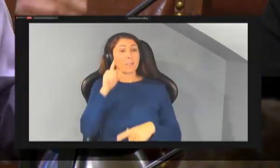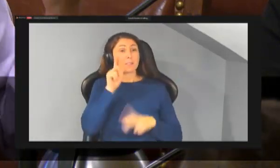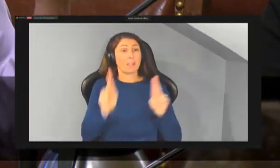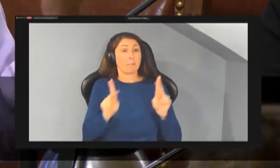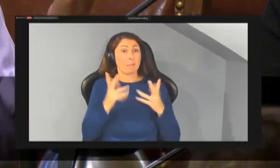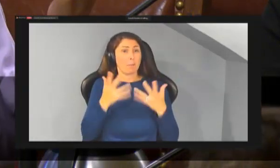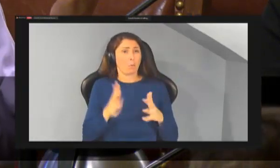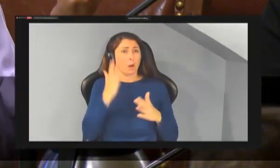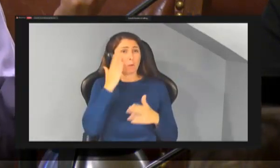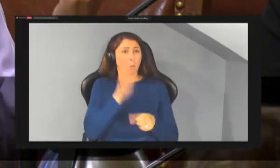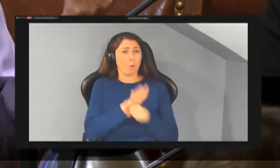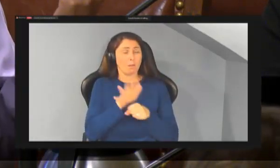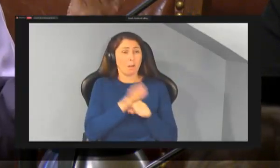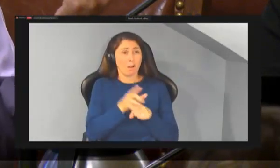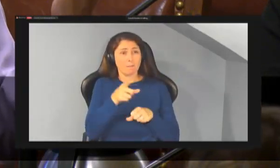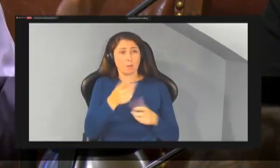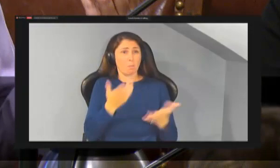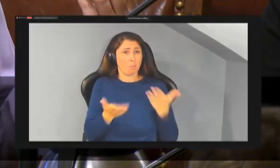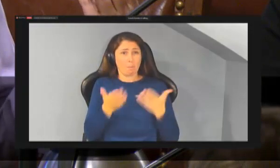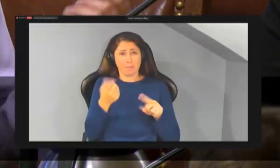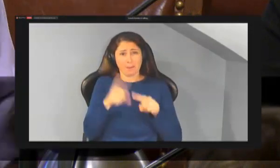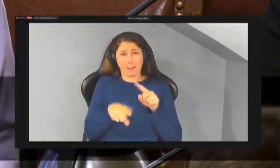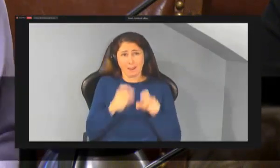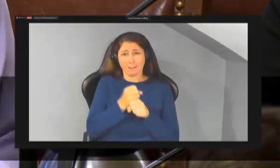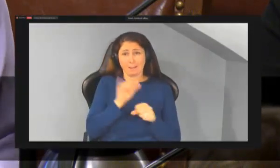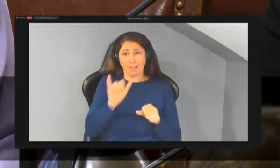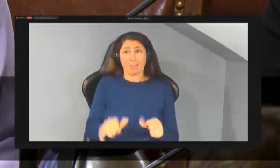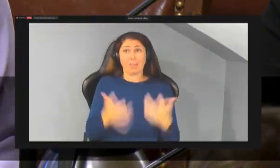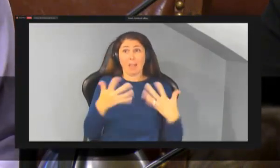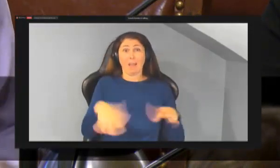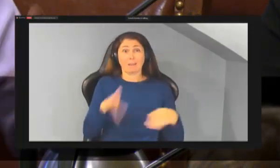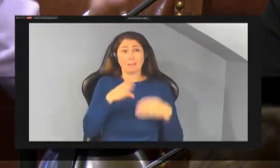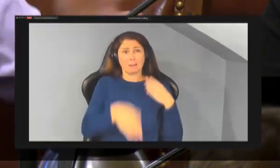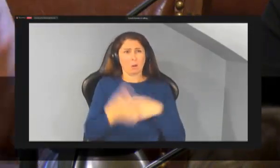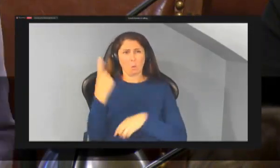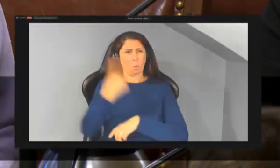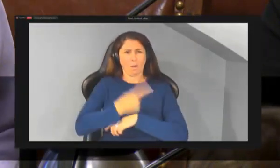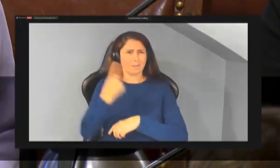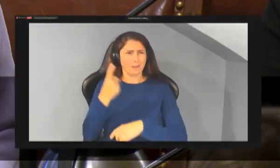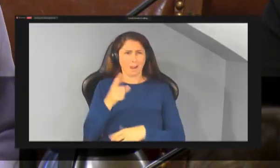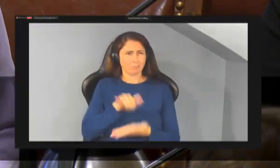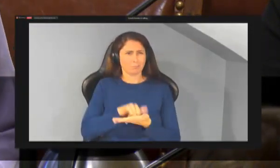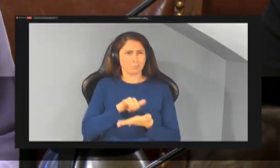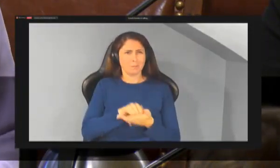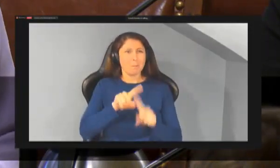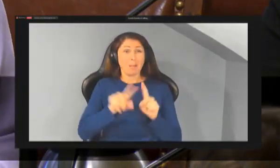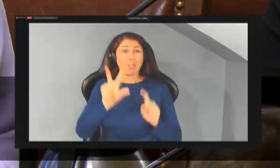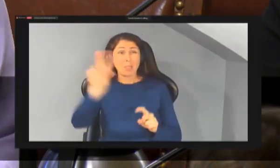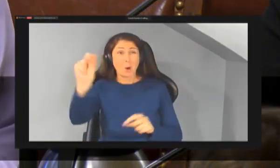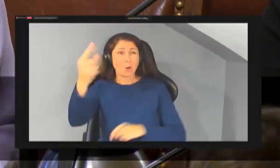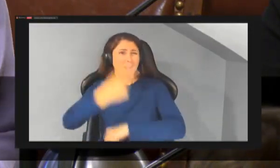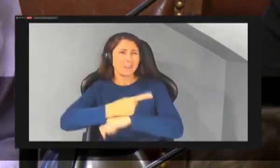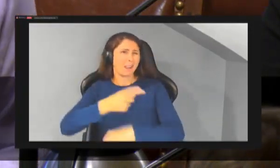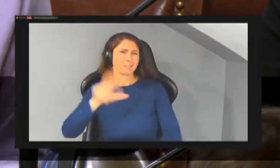to know that you probably can't get that done in one day, but I don't think we're talking about 30 days, certainly not 30 days.